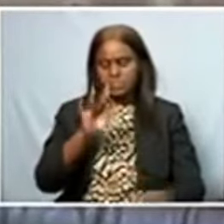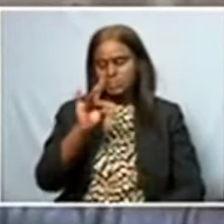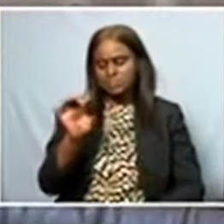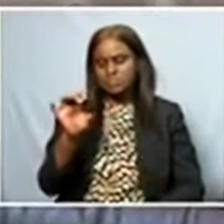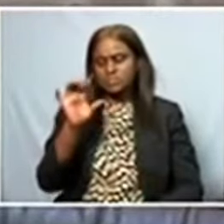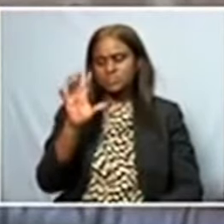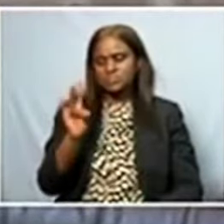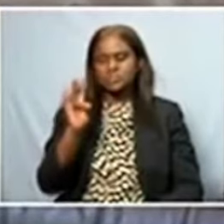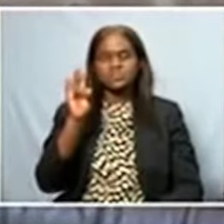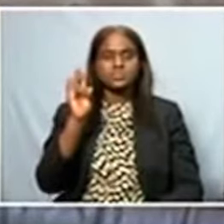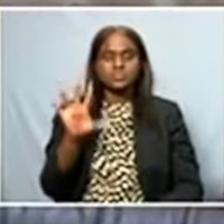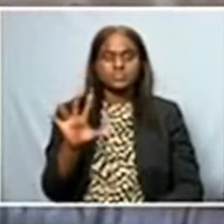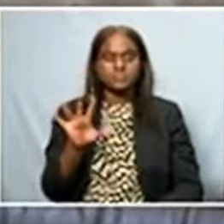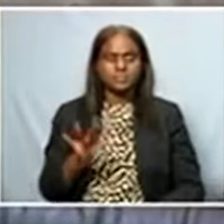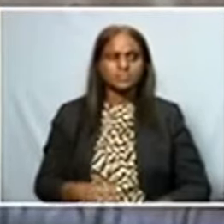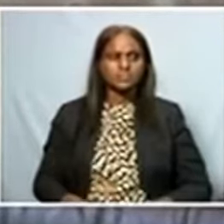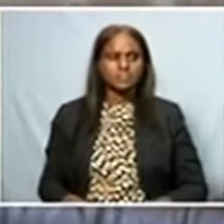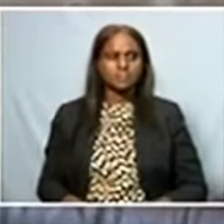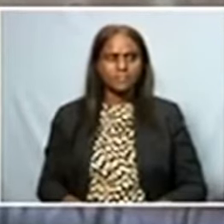252,264,875.